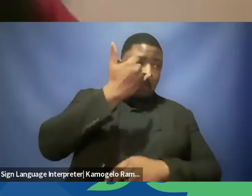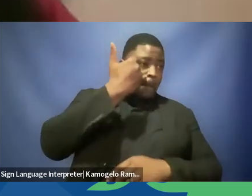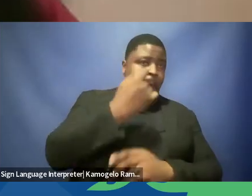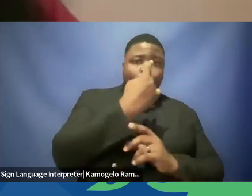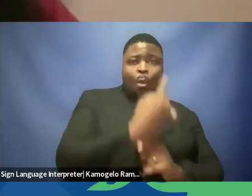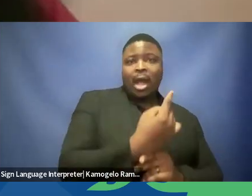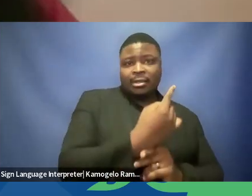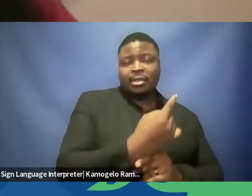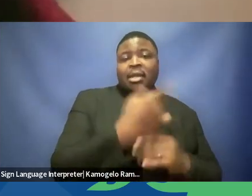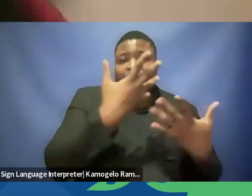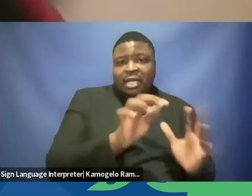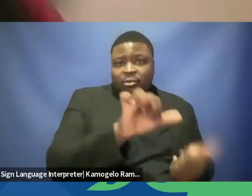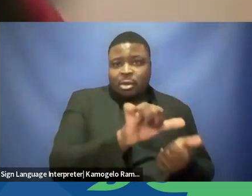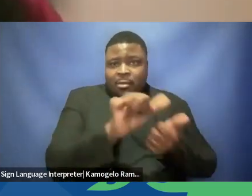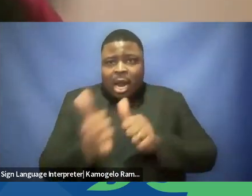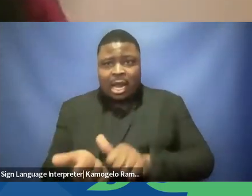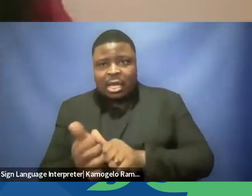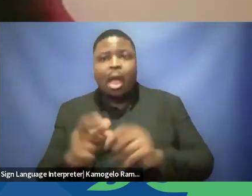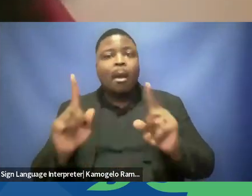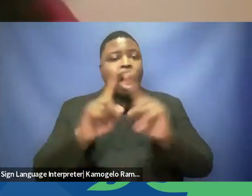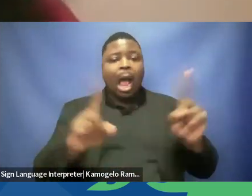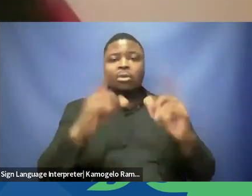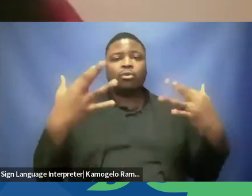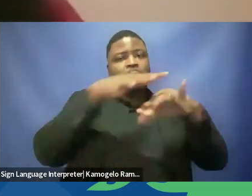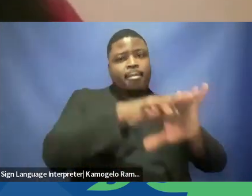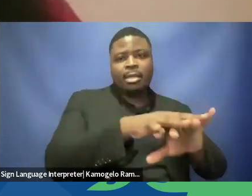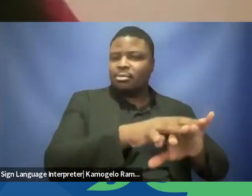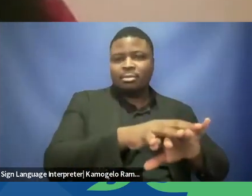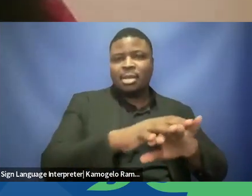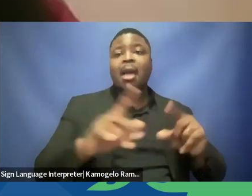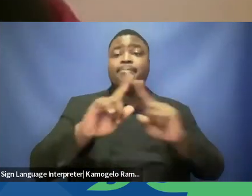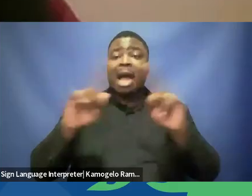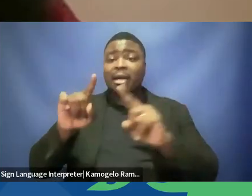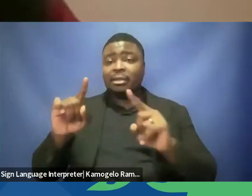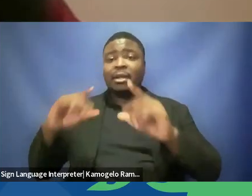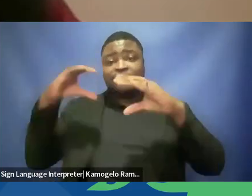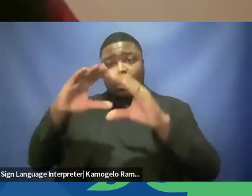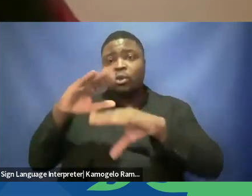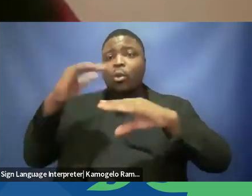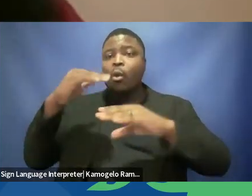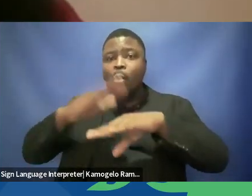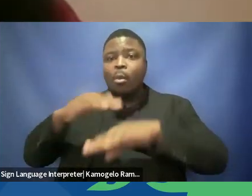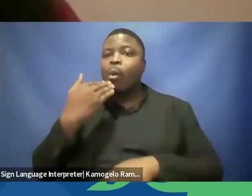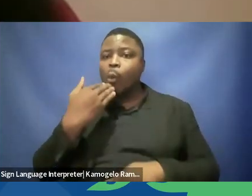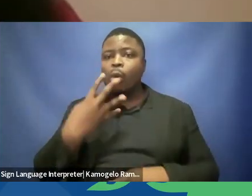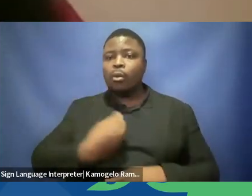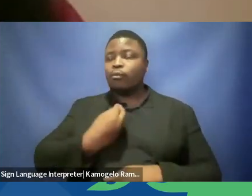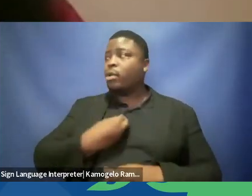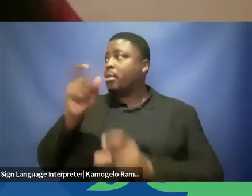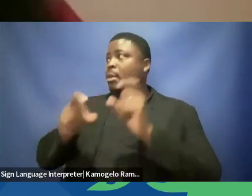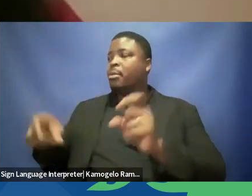chemsex or sexualized drug use amongst women and young people. So I think we want to touch a bit about that added